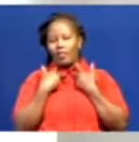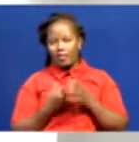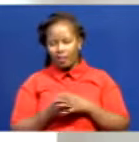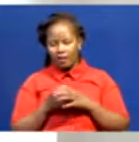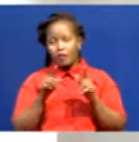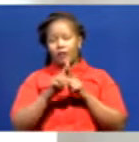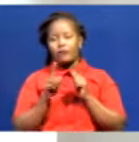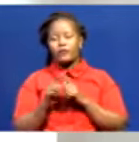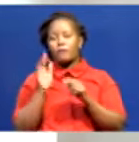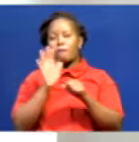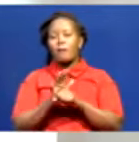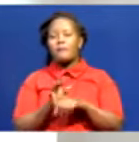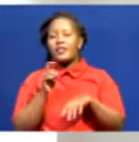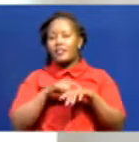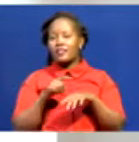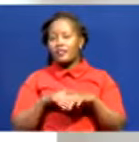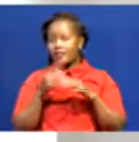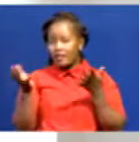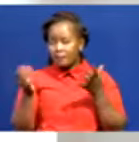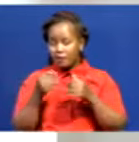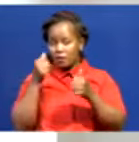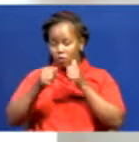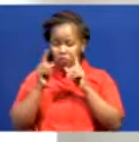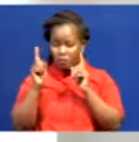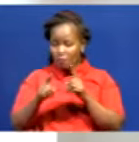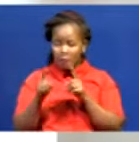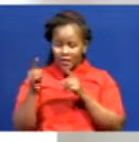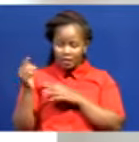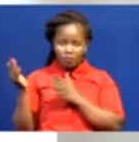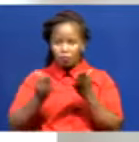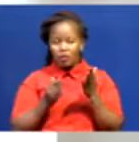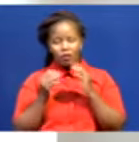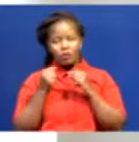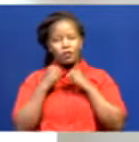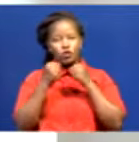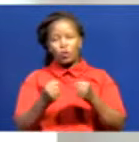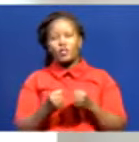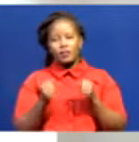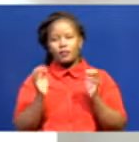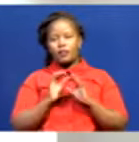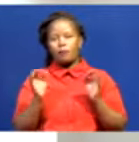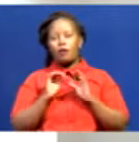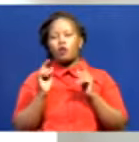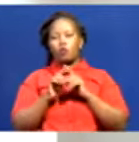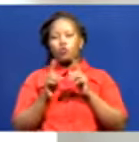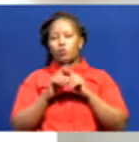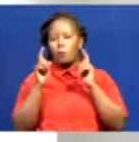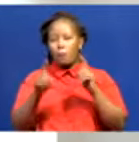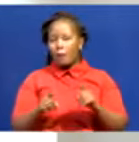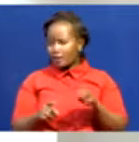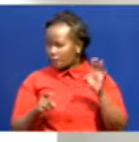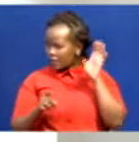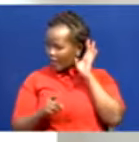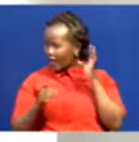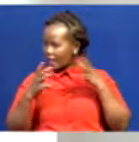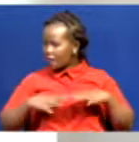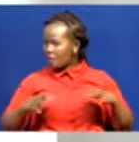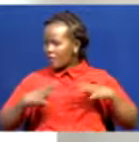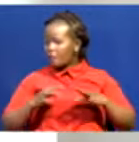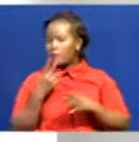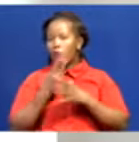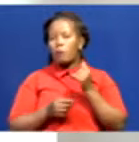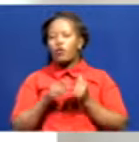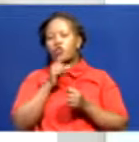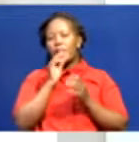actually need to be brought out more strongly and to be heard by the people, both men and